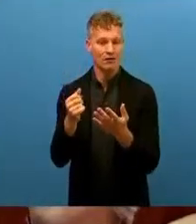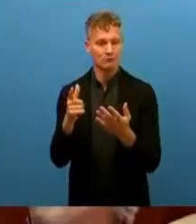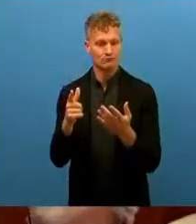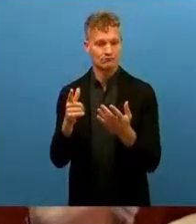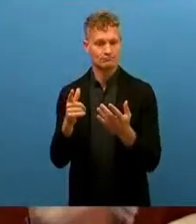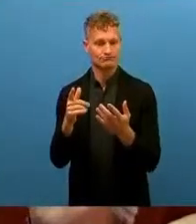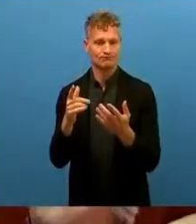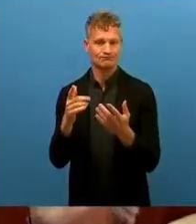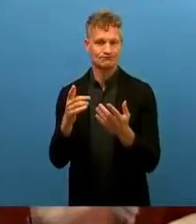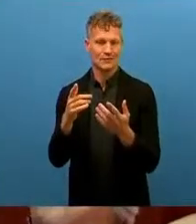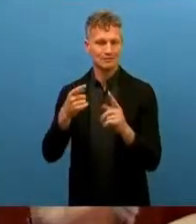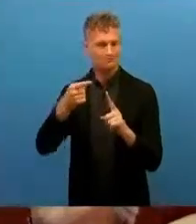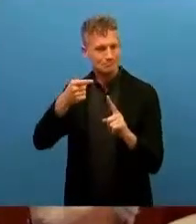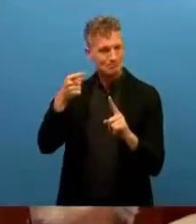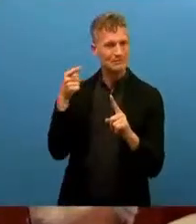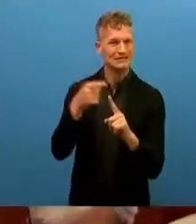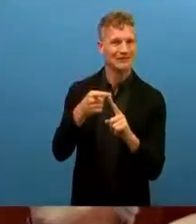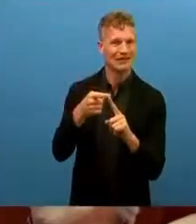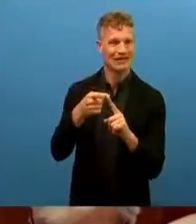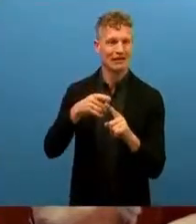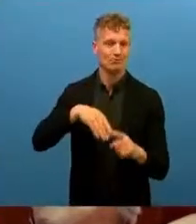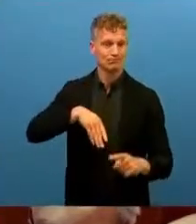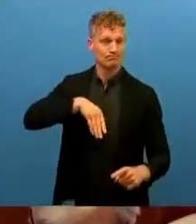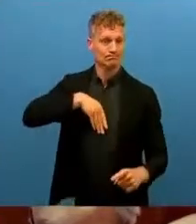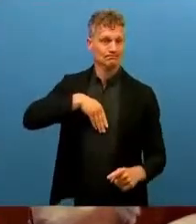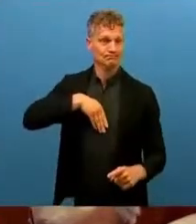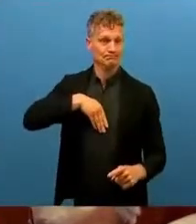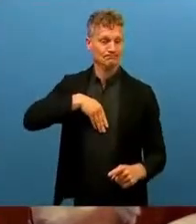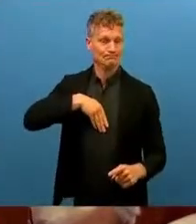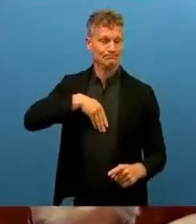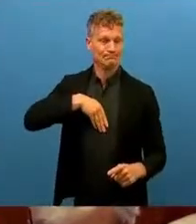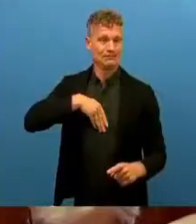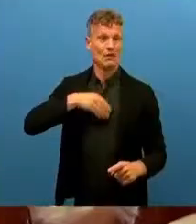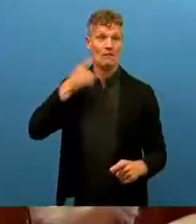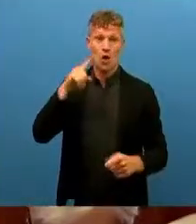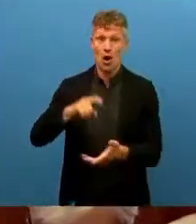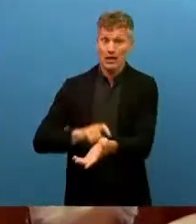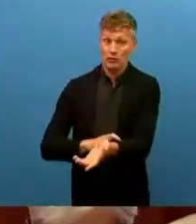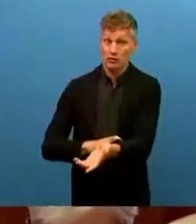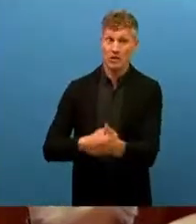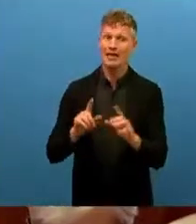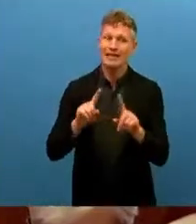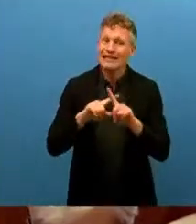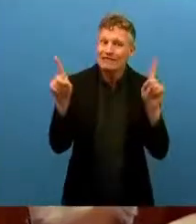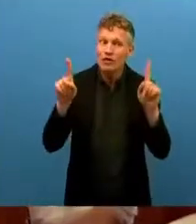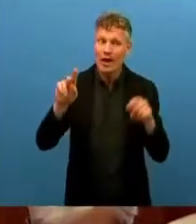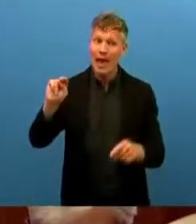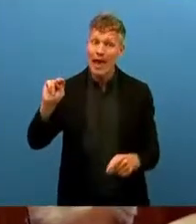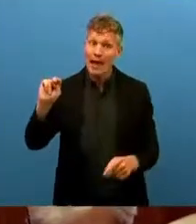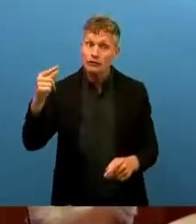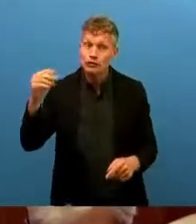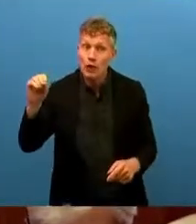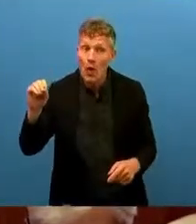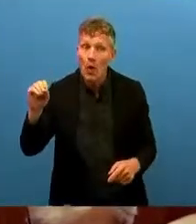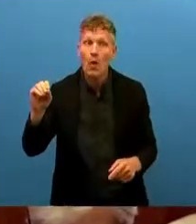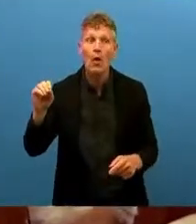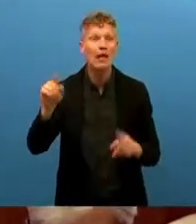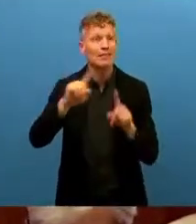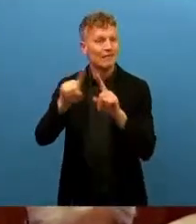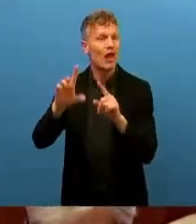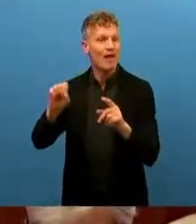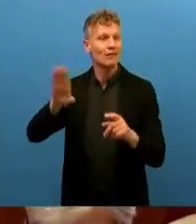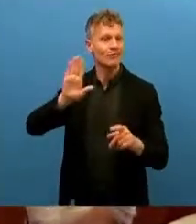peoples, one that is separate from existing civil society or NGO modalities. The current